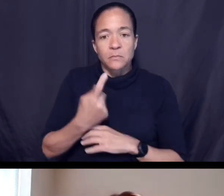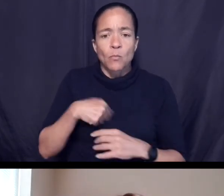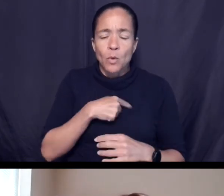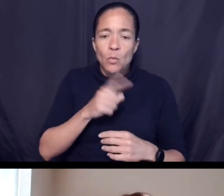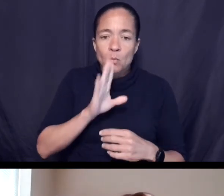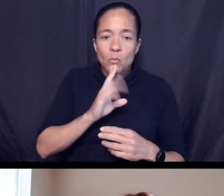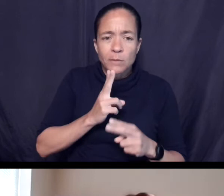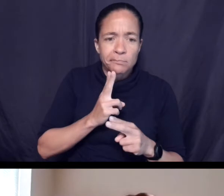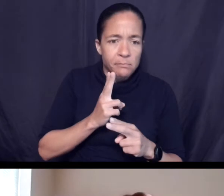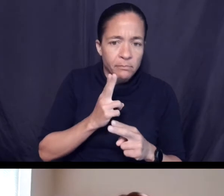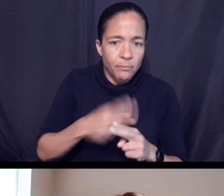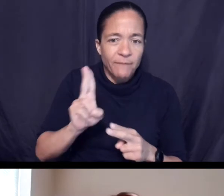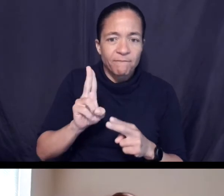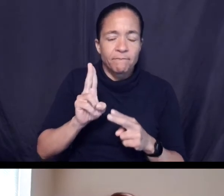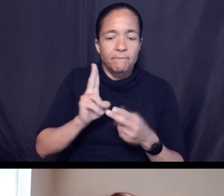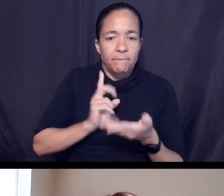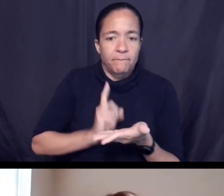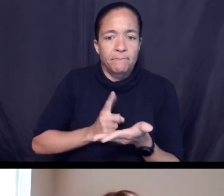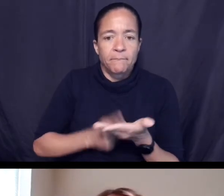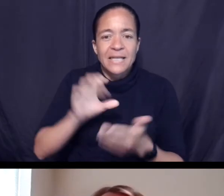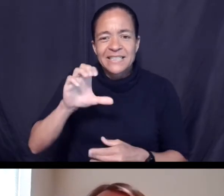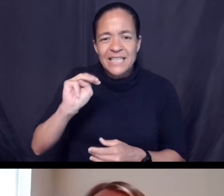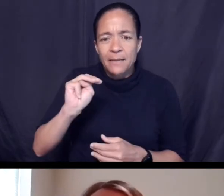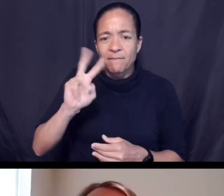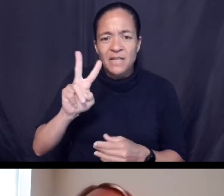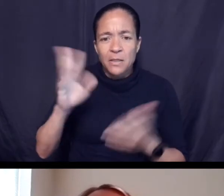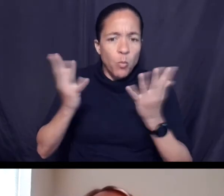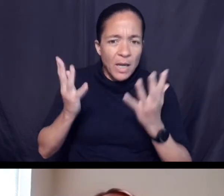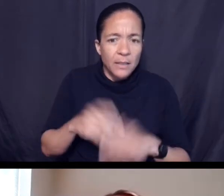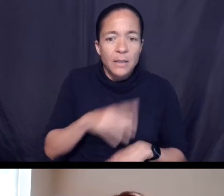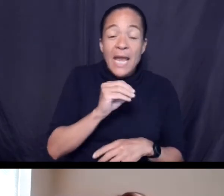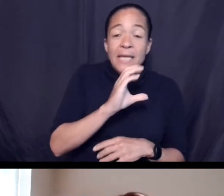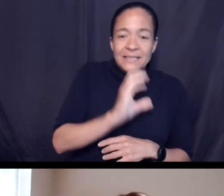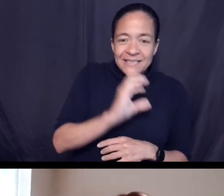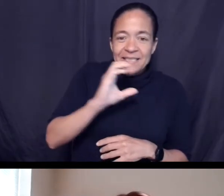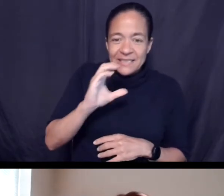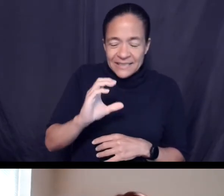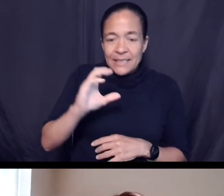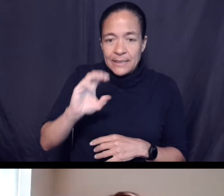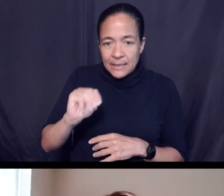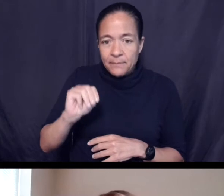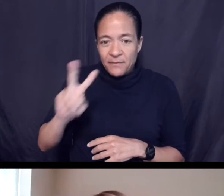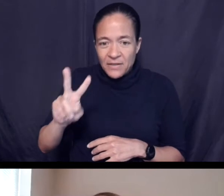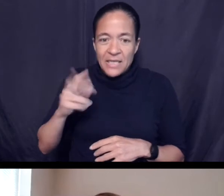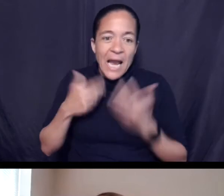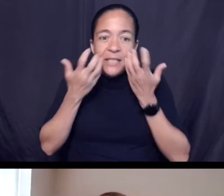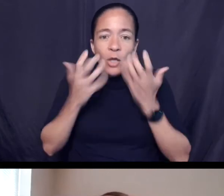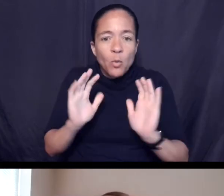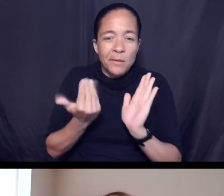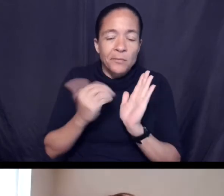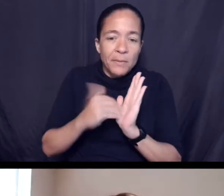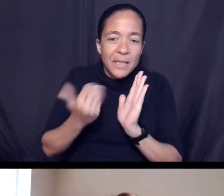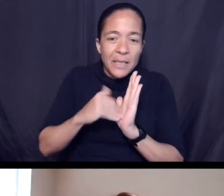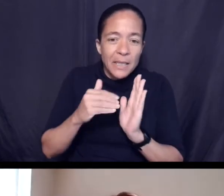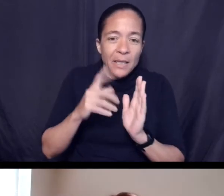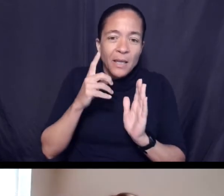talk just a very, very brief little bit about what is CMV and what is congenital CMV. I don't want to repeat too much of what everybody